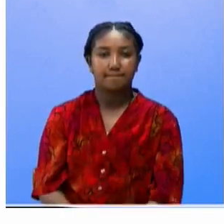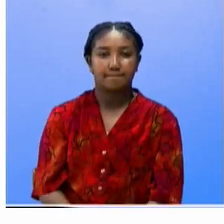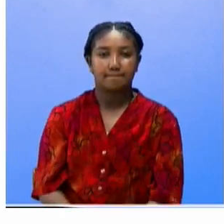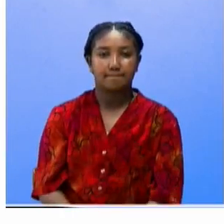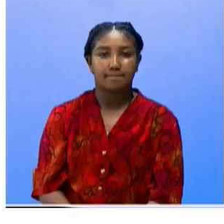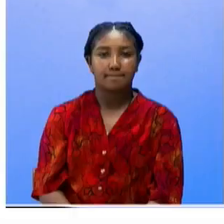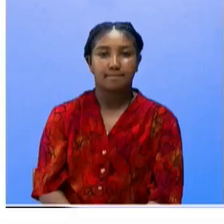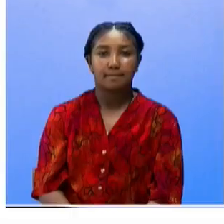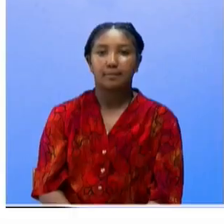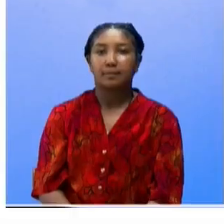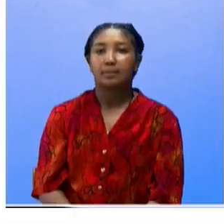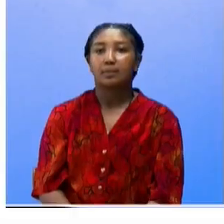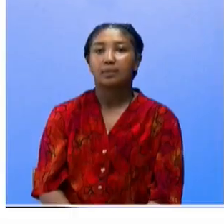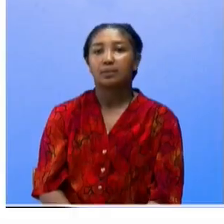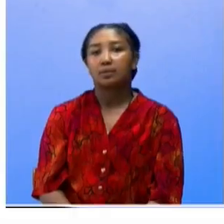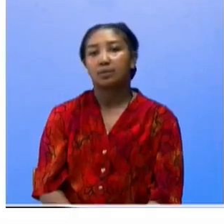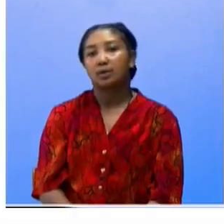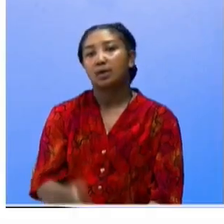My